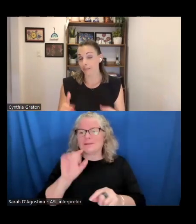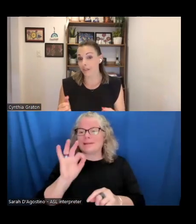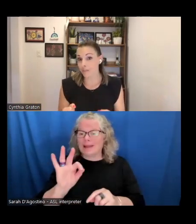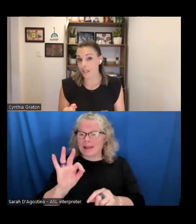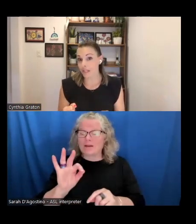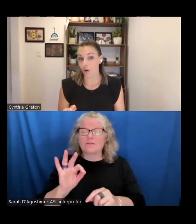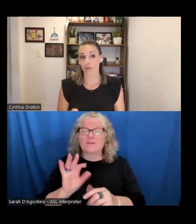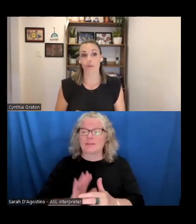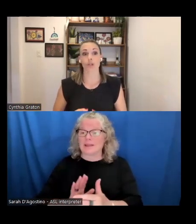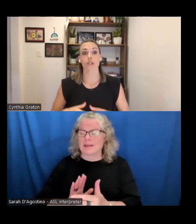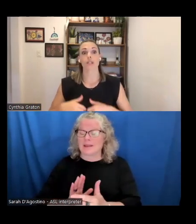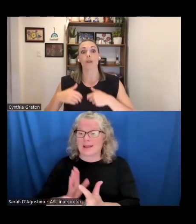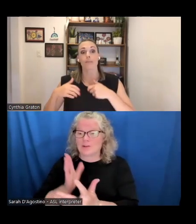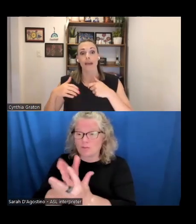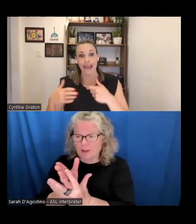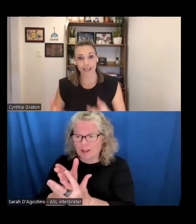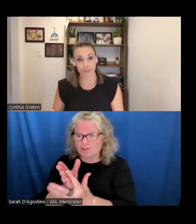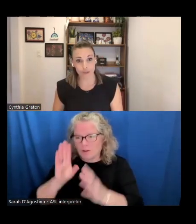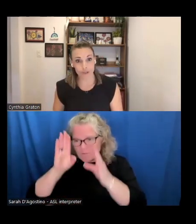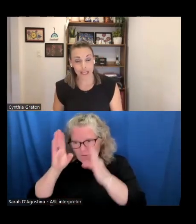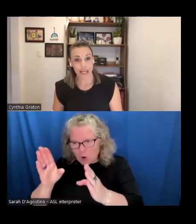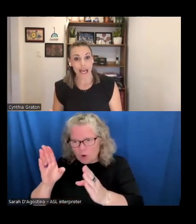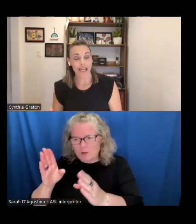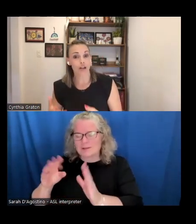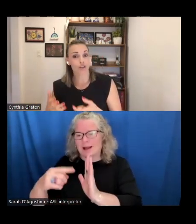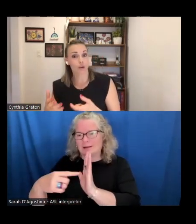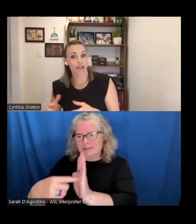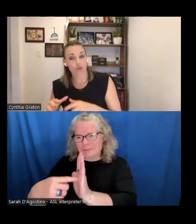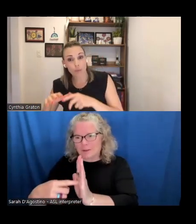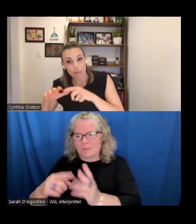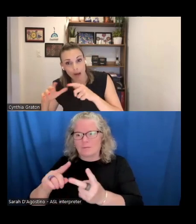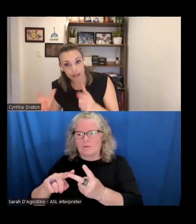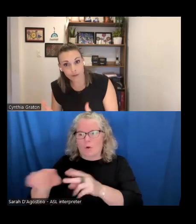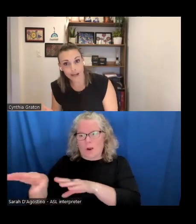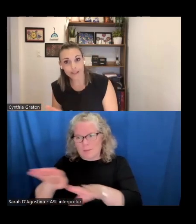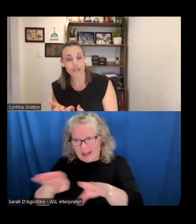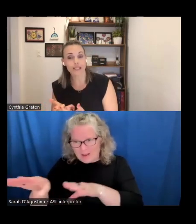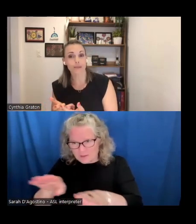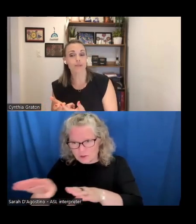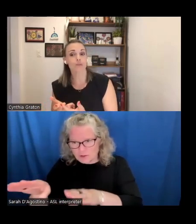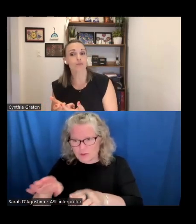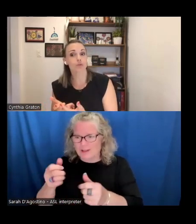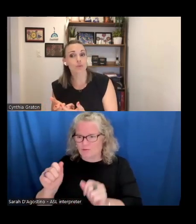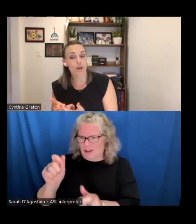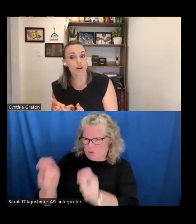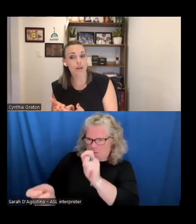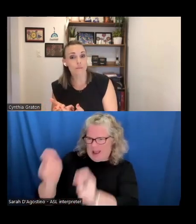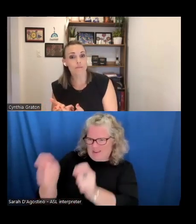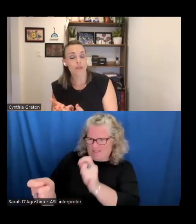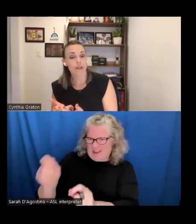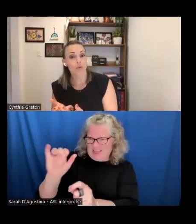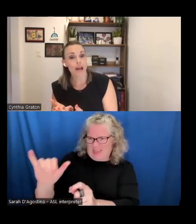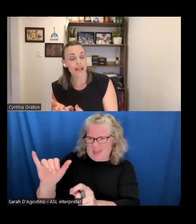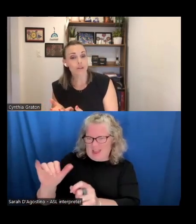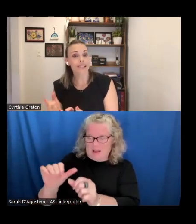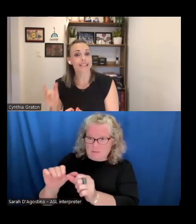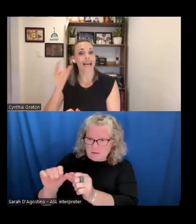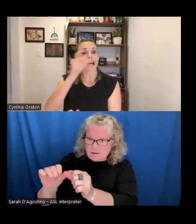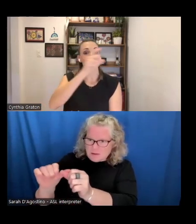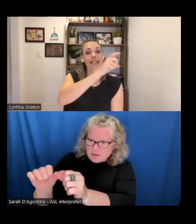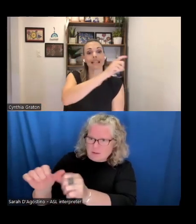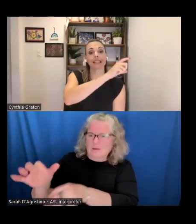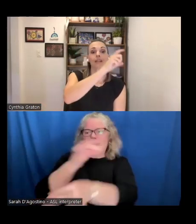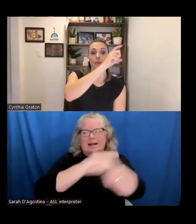on symptoms or focus on behaviors and are trying to modify those symptoms for too long, rather